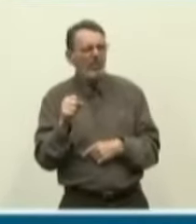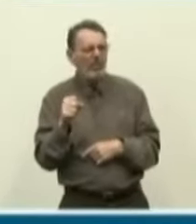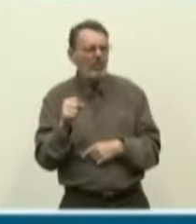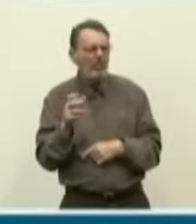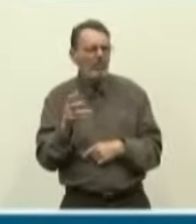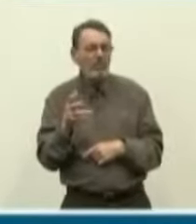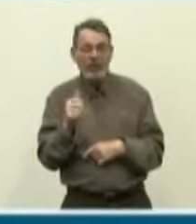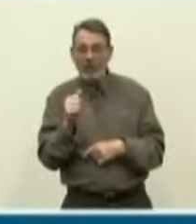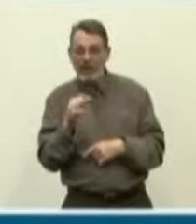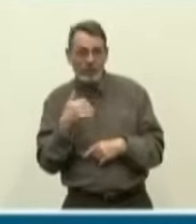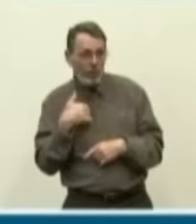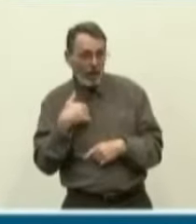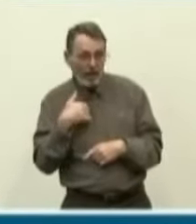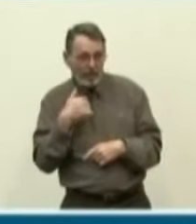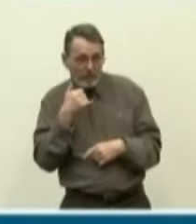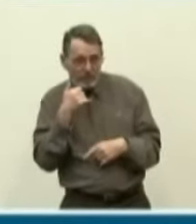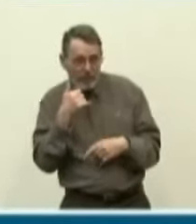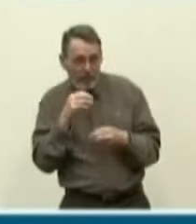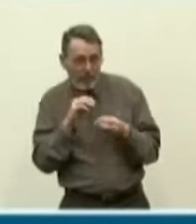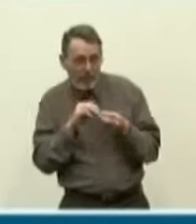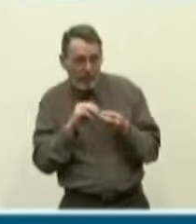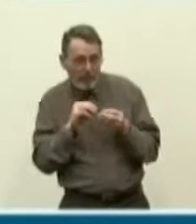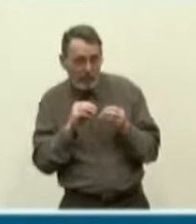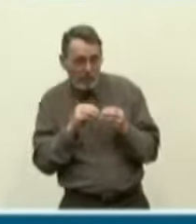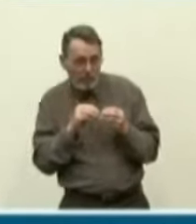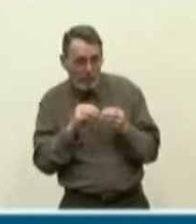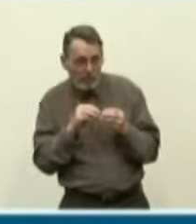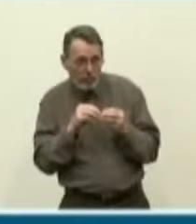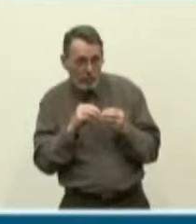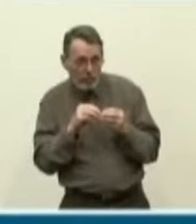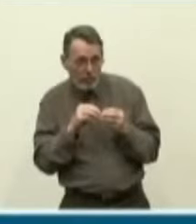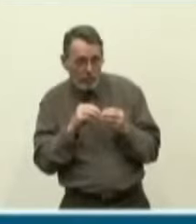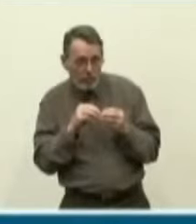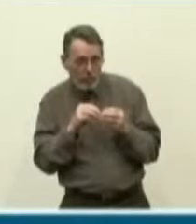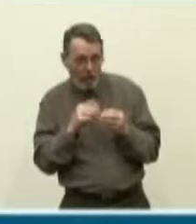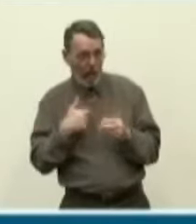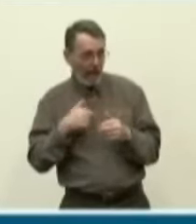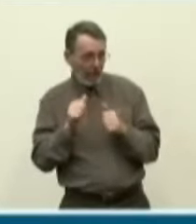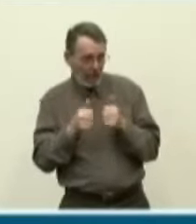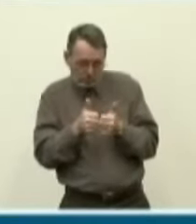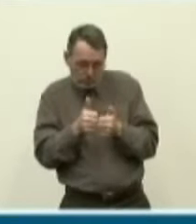If you have a number that the bicycle can text you the photo.